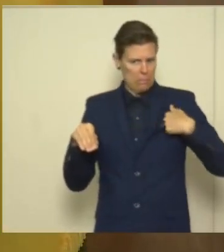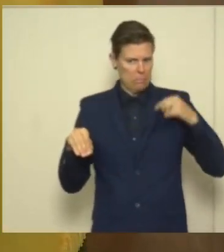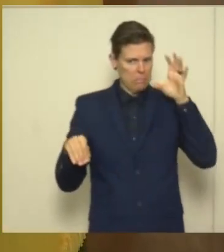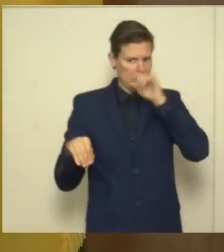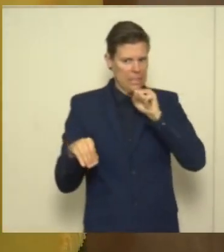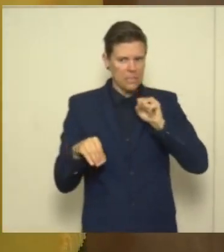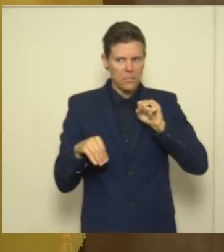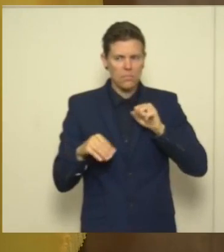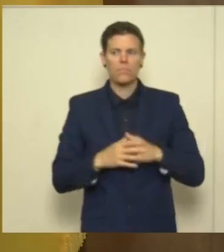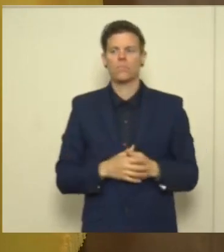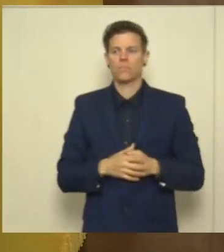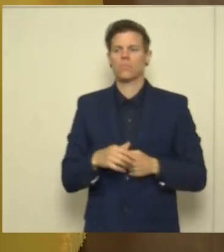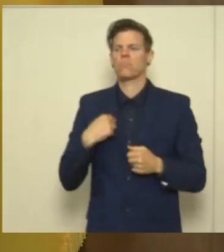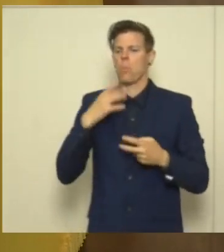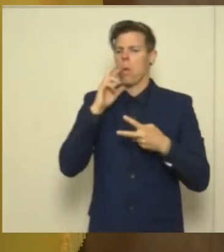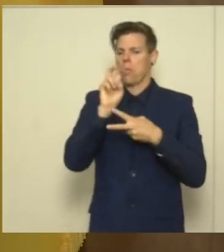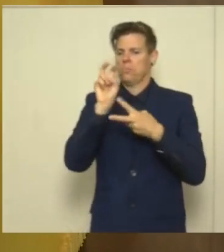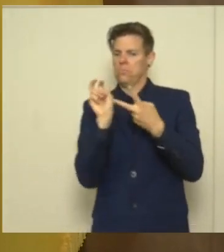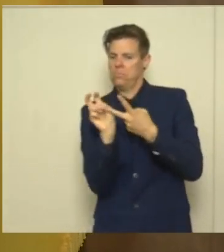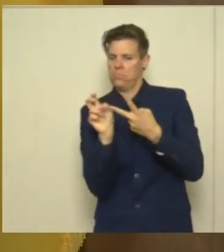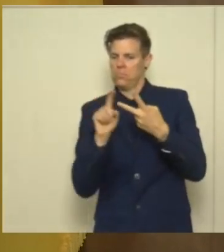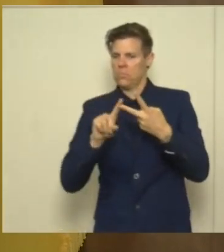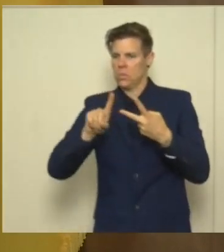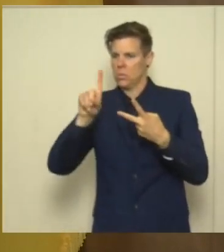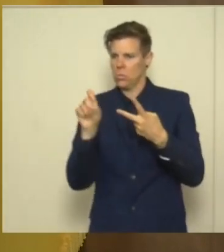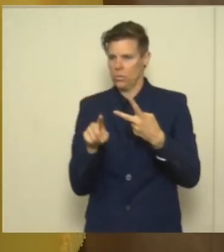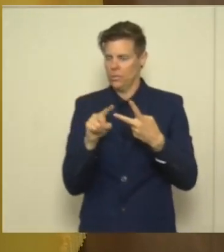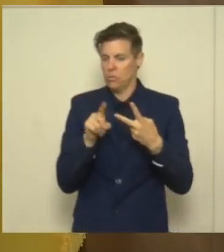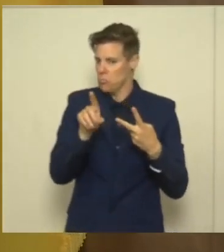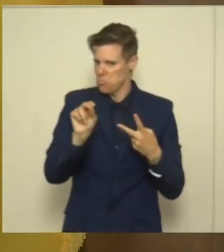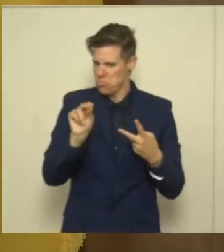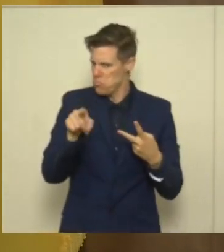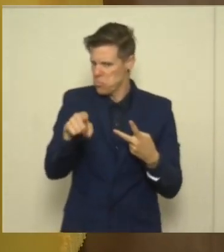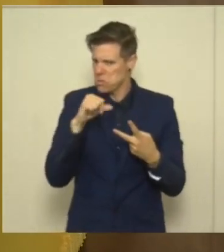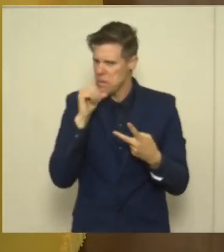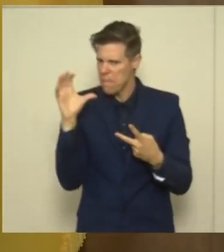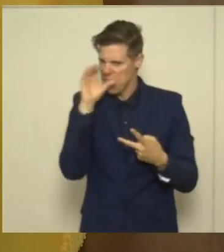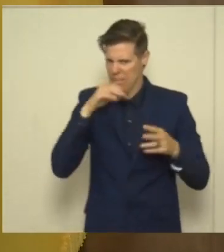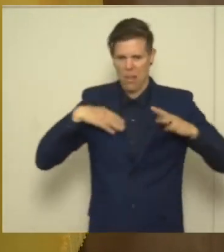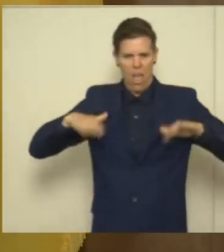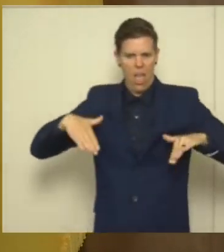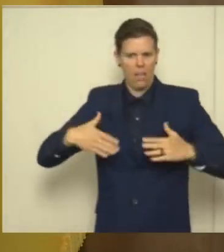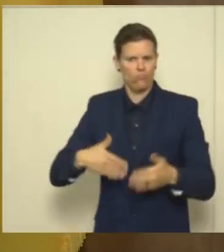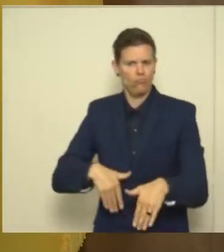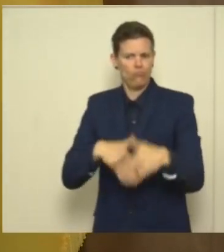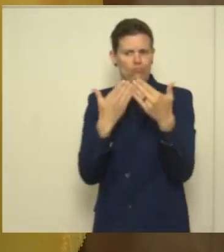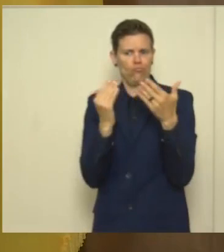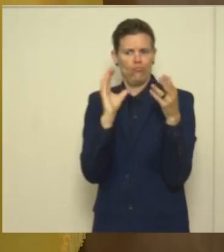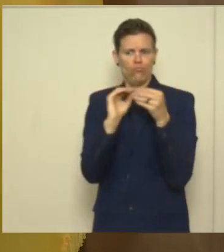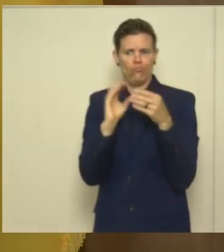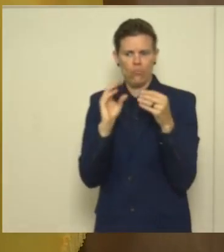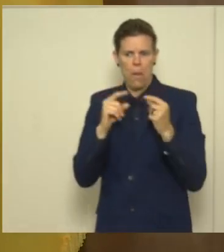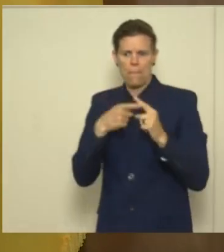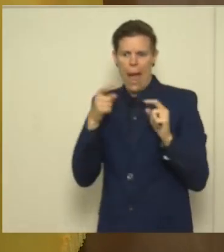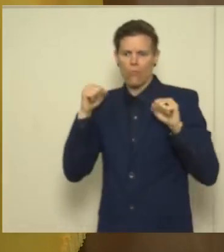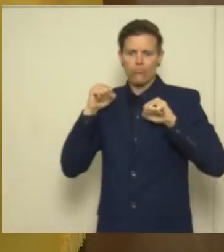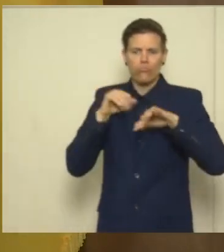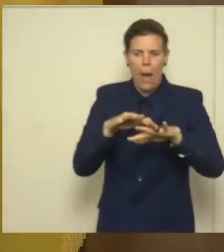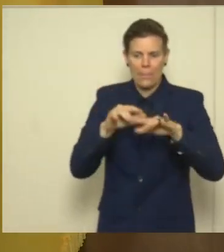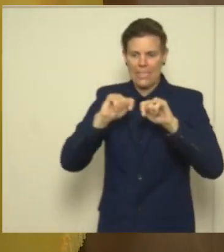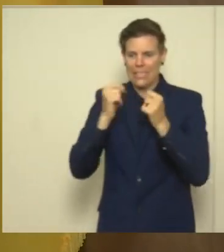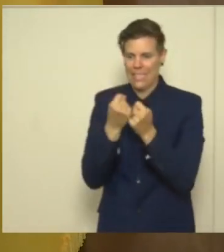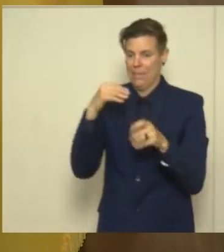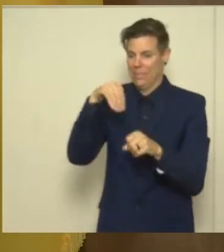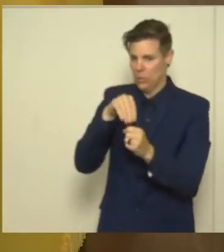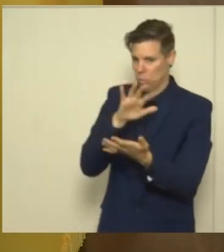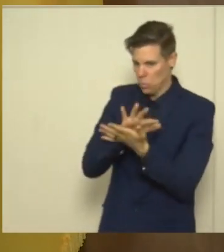We did not talk earlier, so you didn't miss anything about rapid testing in schools. Yes, that 5%, and I will provide you exactly where